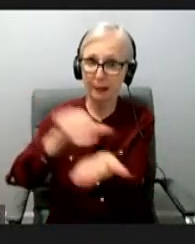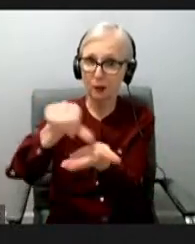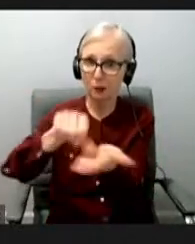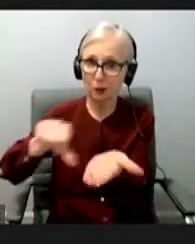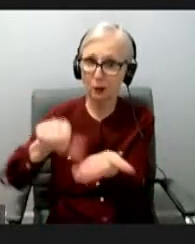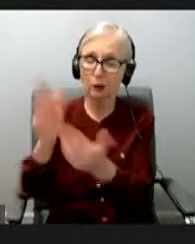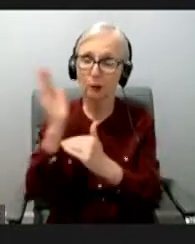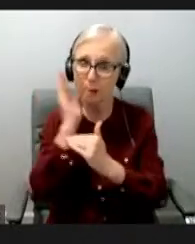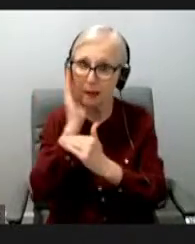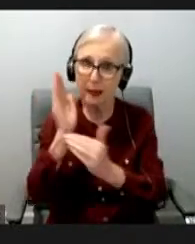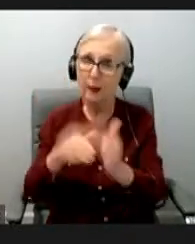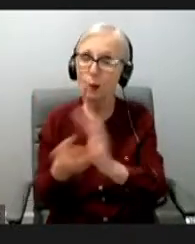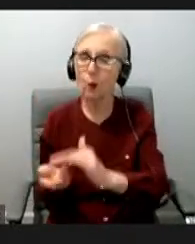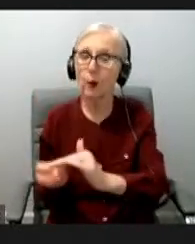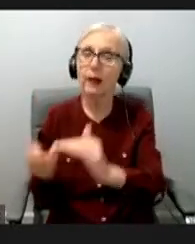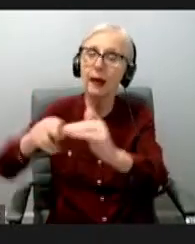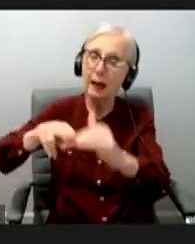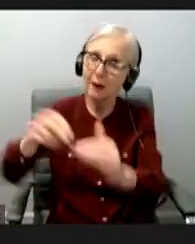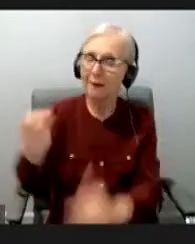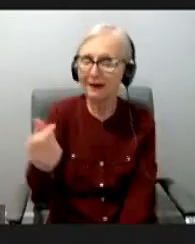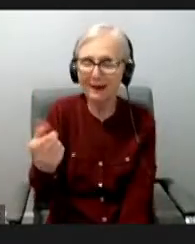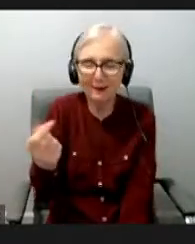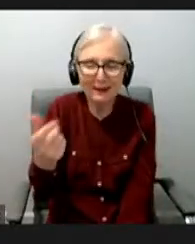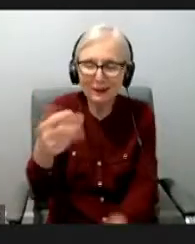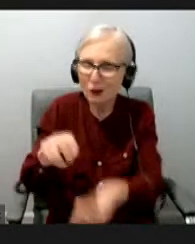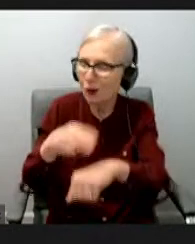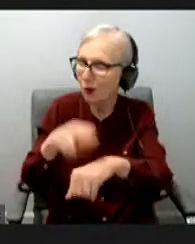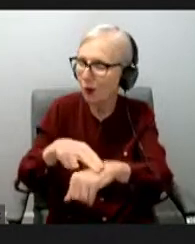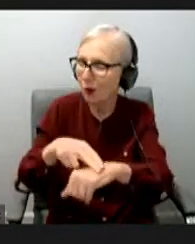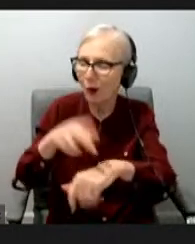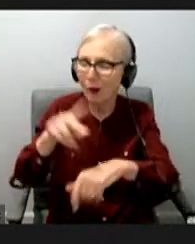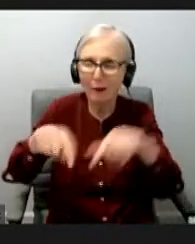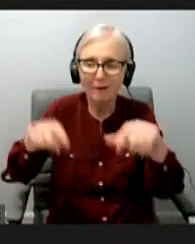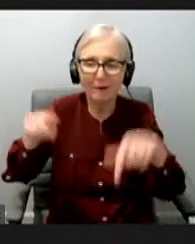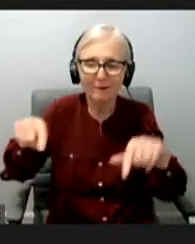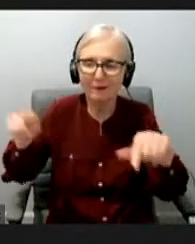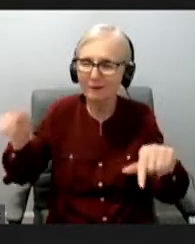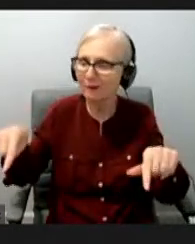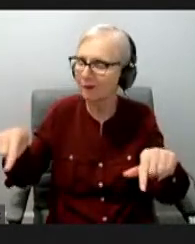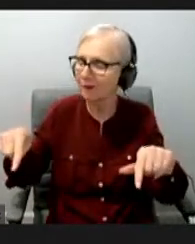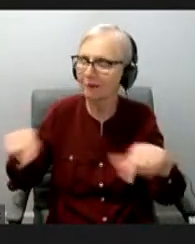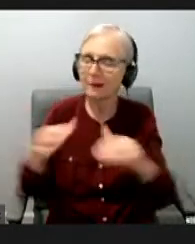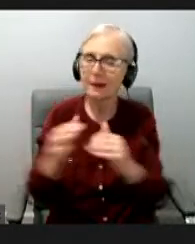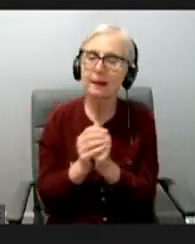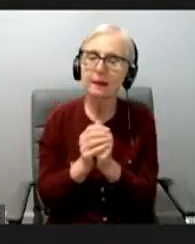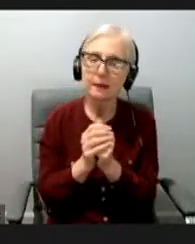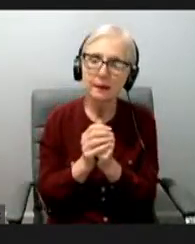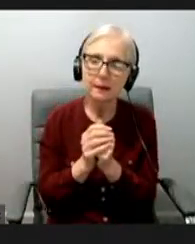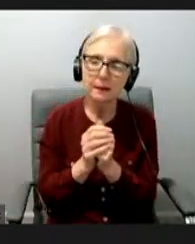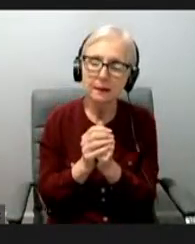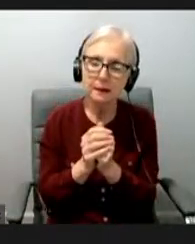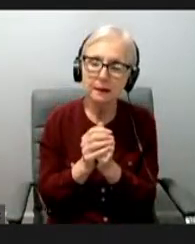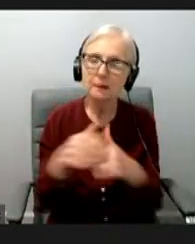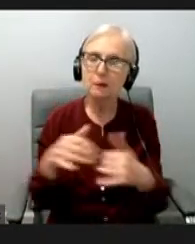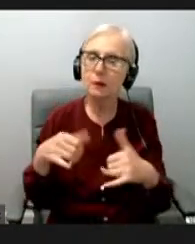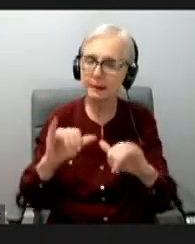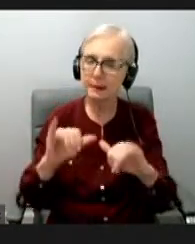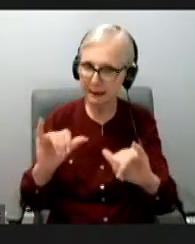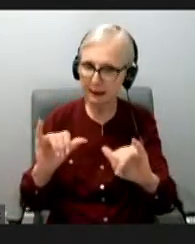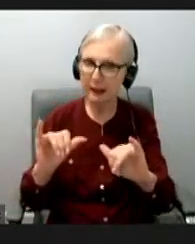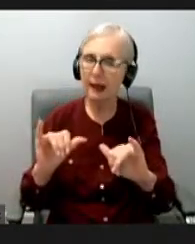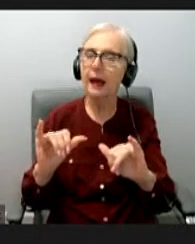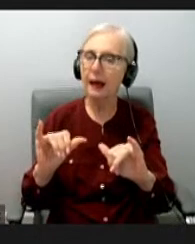bed use went up a little bit. So again, just a very unstable equilibrium here. We still have